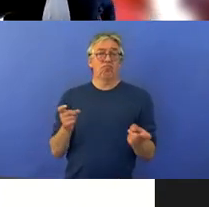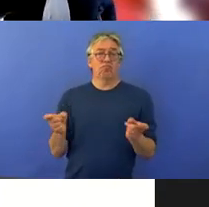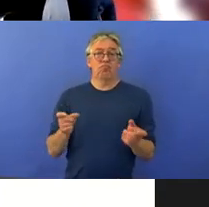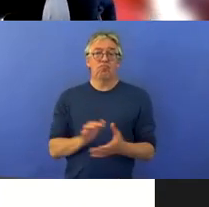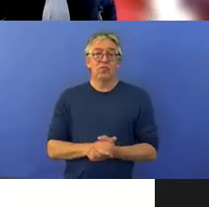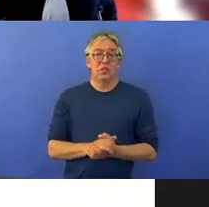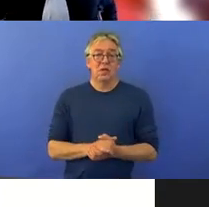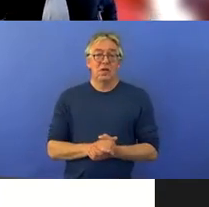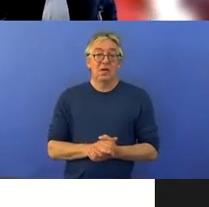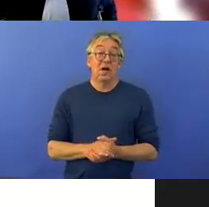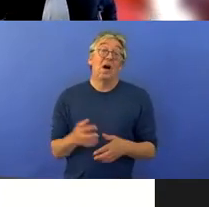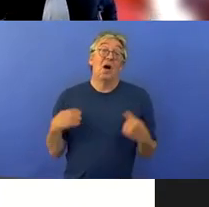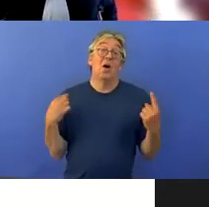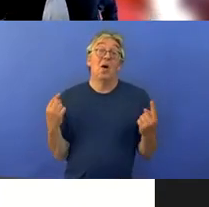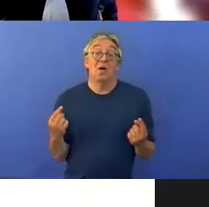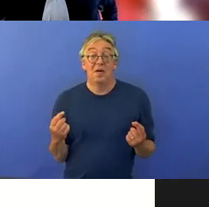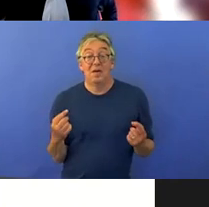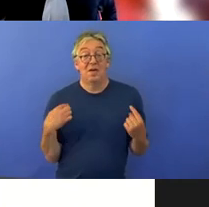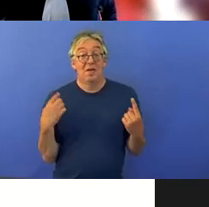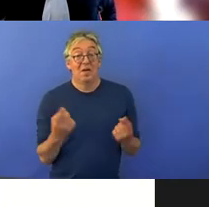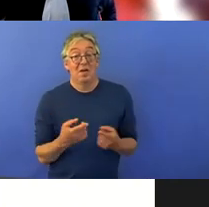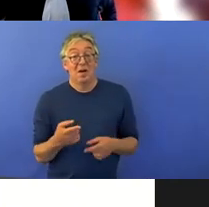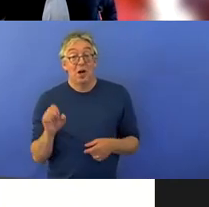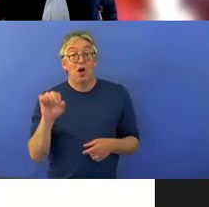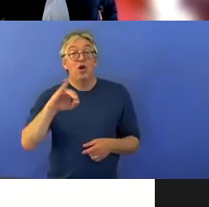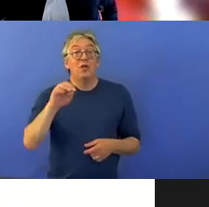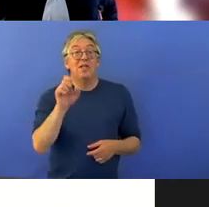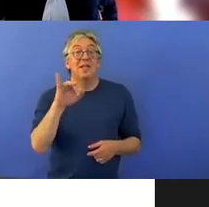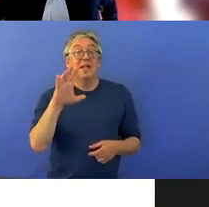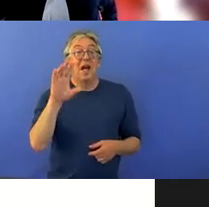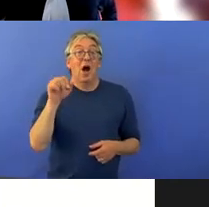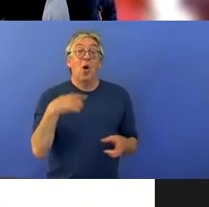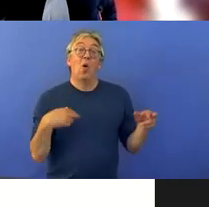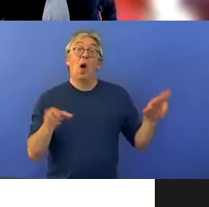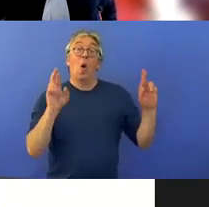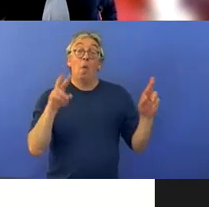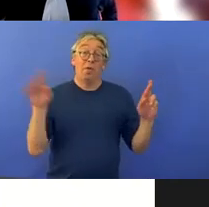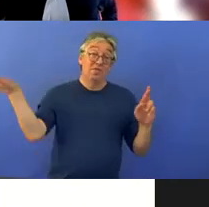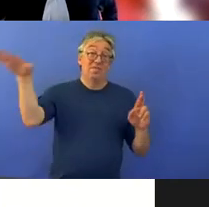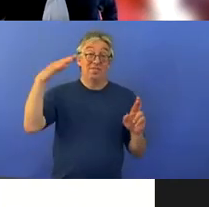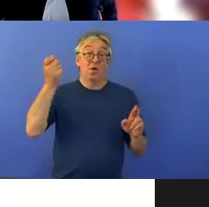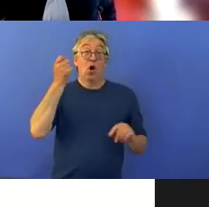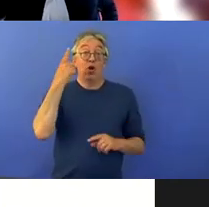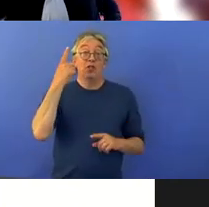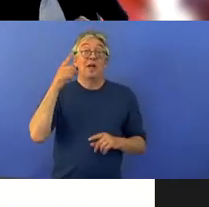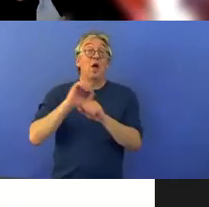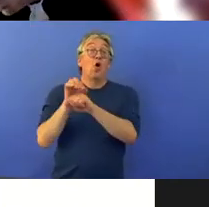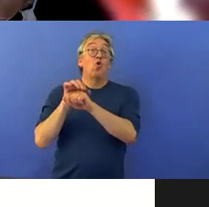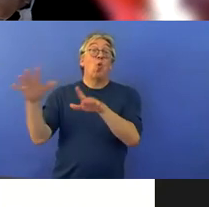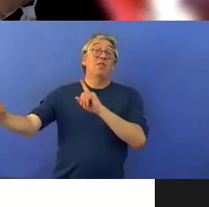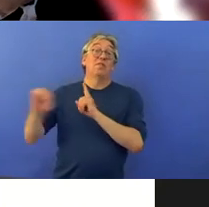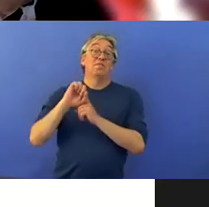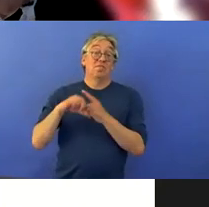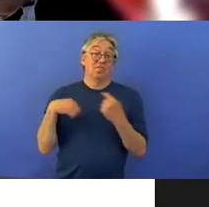they recognize the impact that COVID-19 has on our lives of people with disabilities.